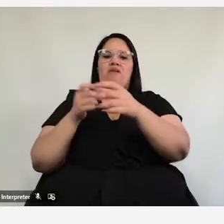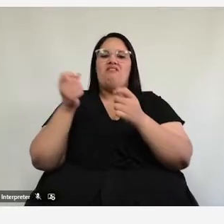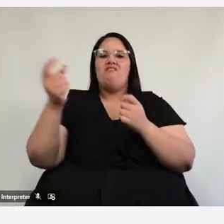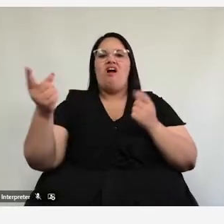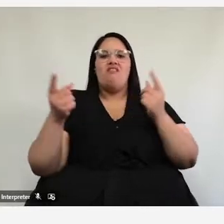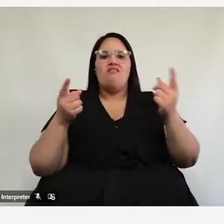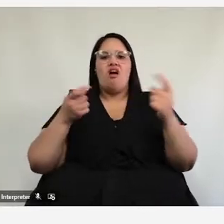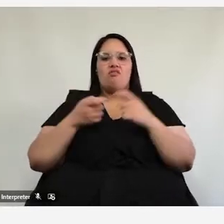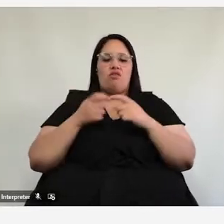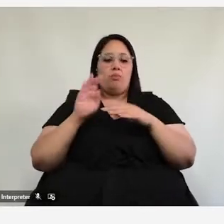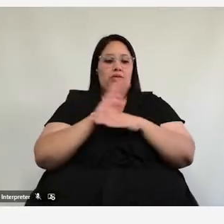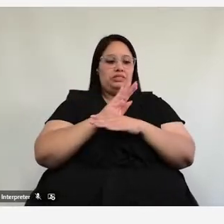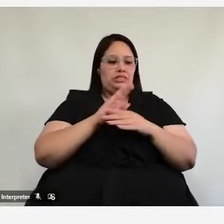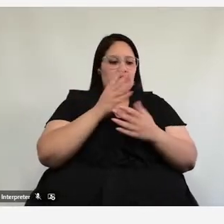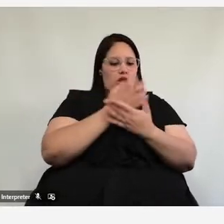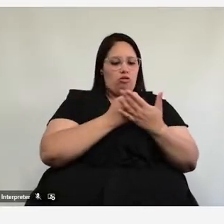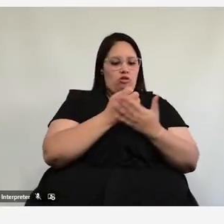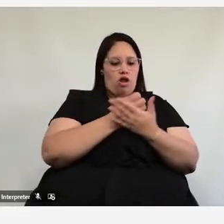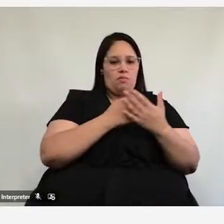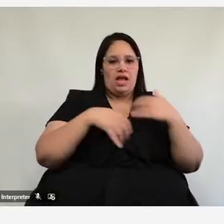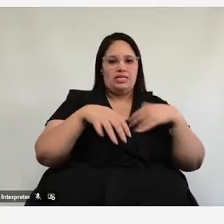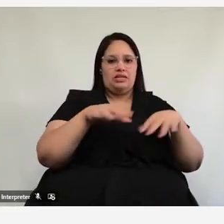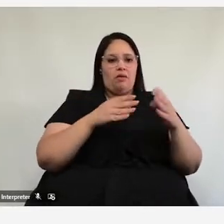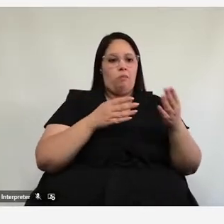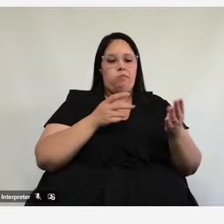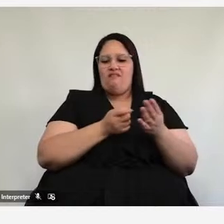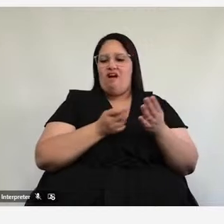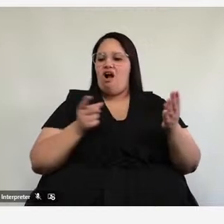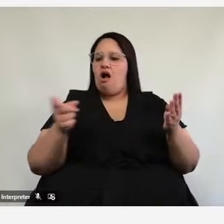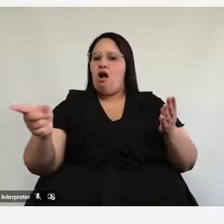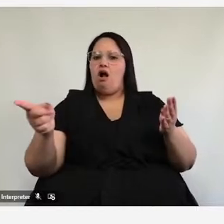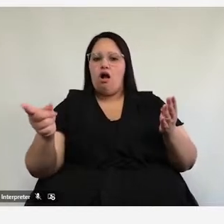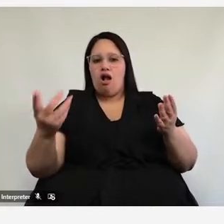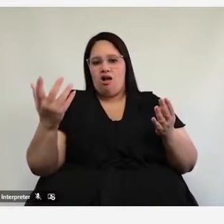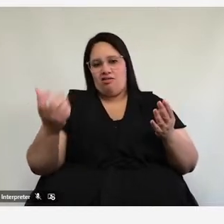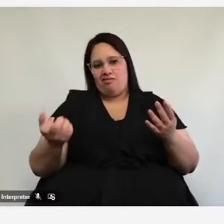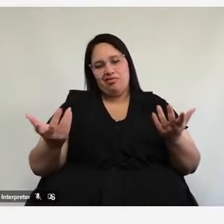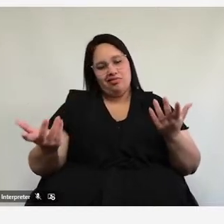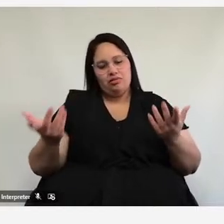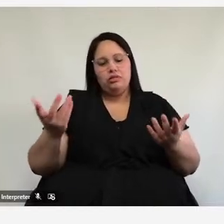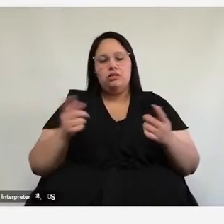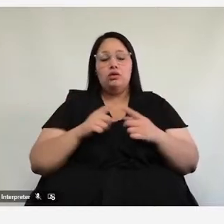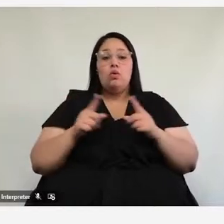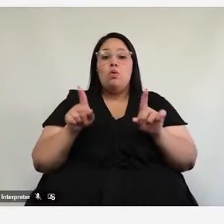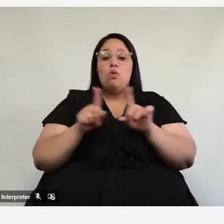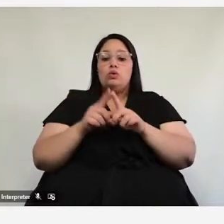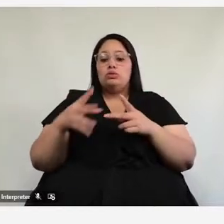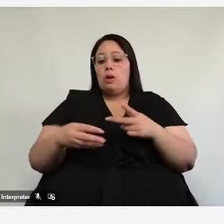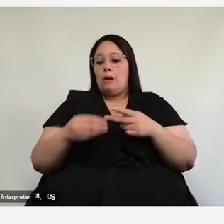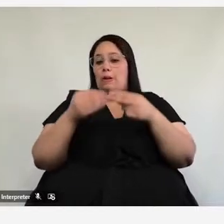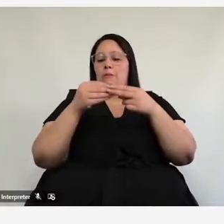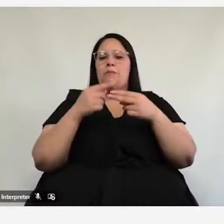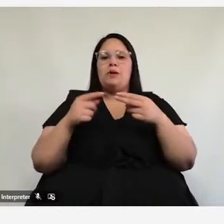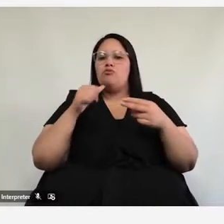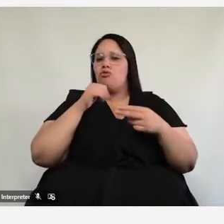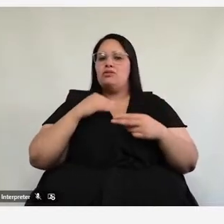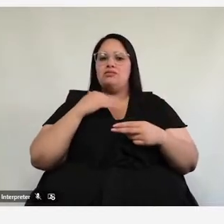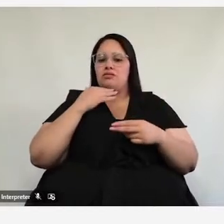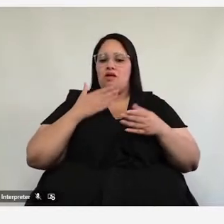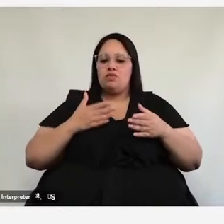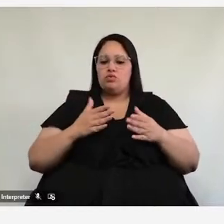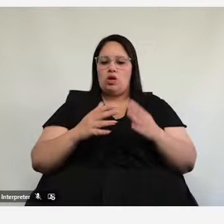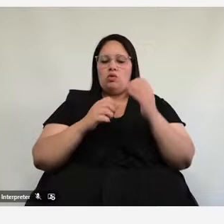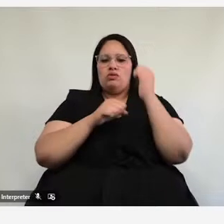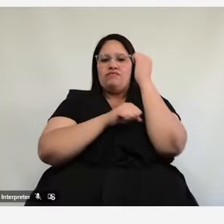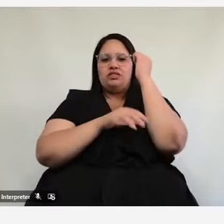where business and economic activities takes place. Coupled with lack of adequate road